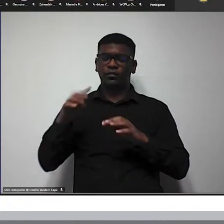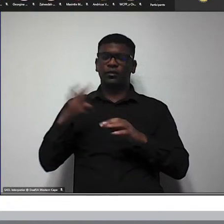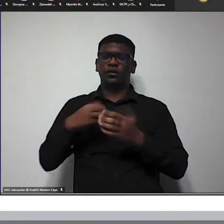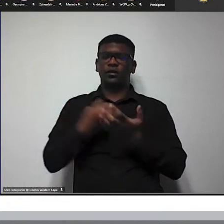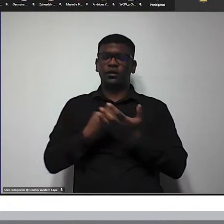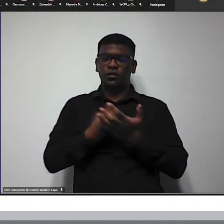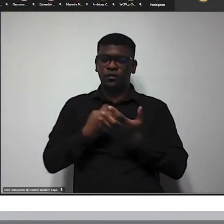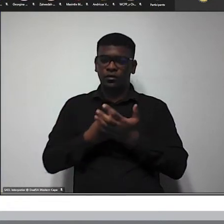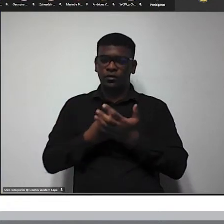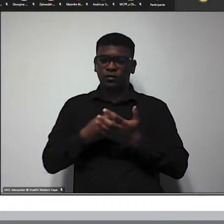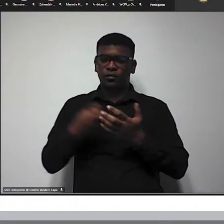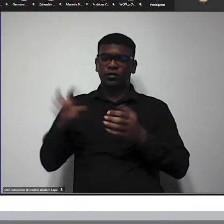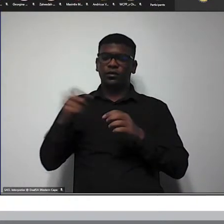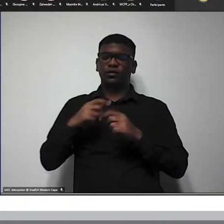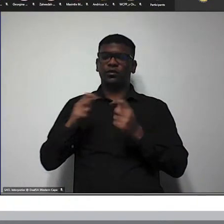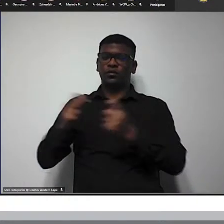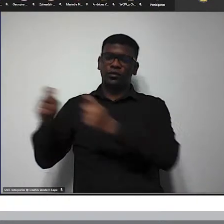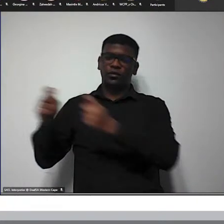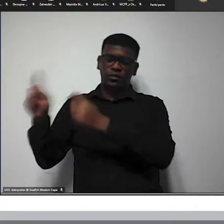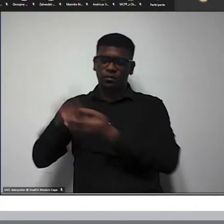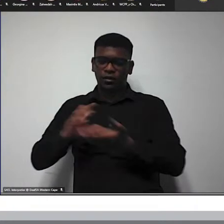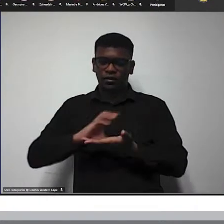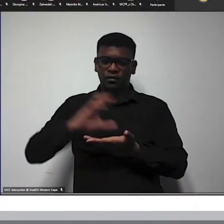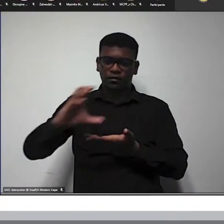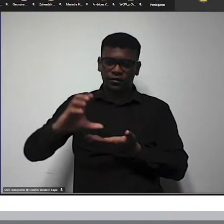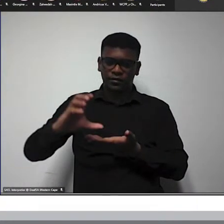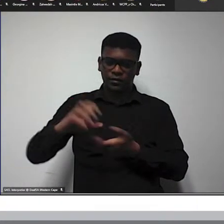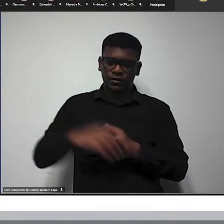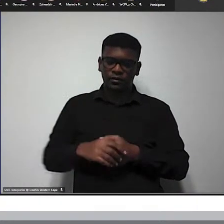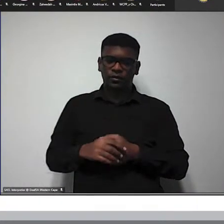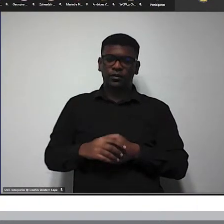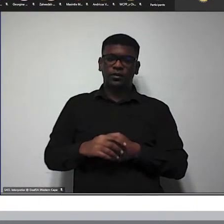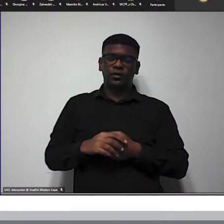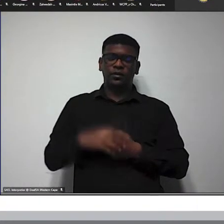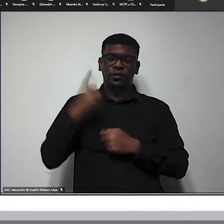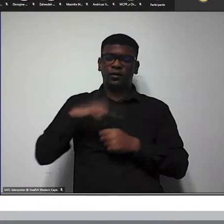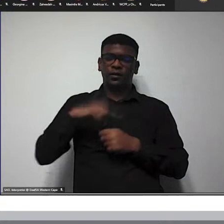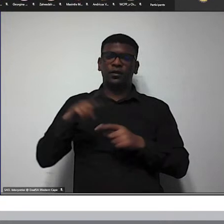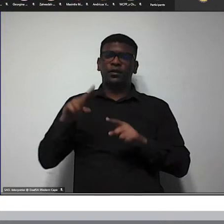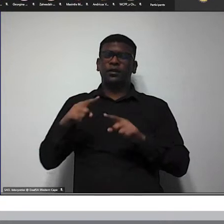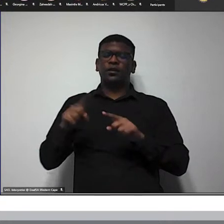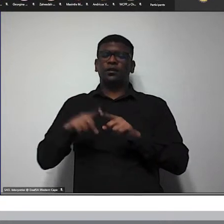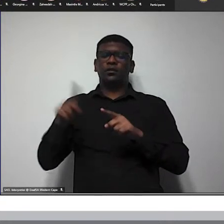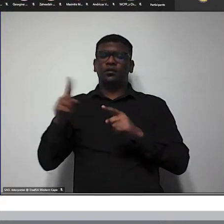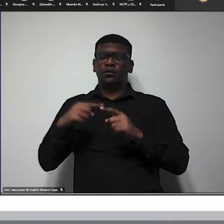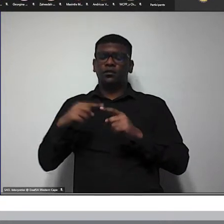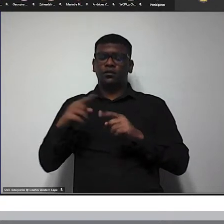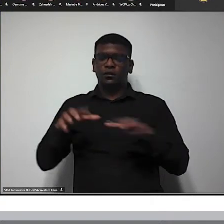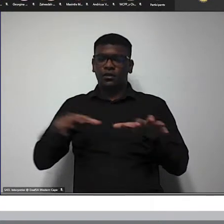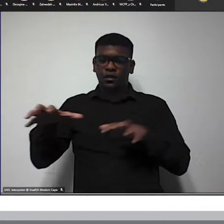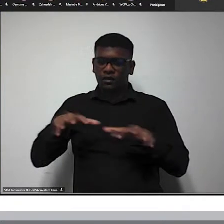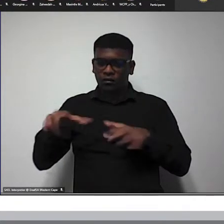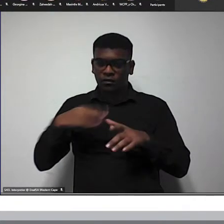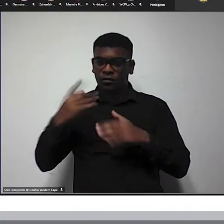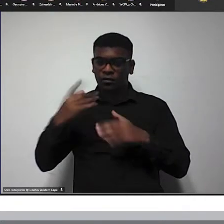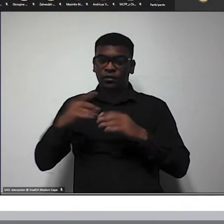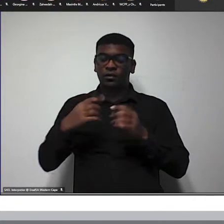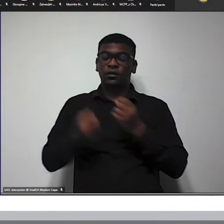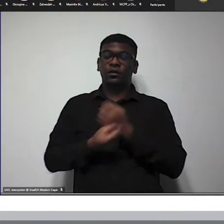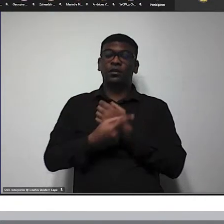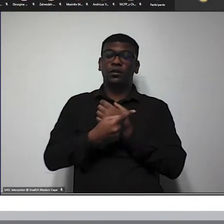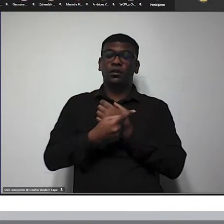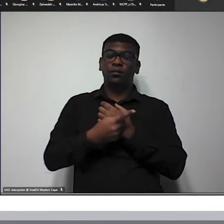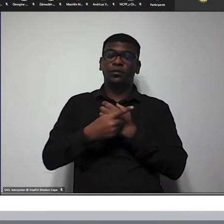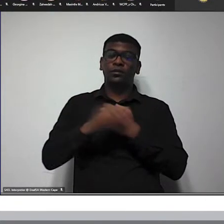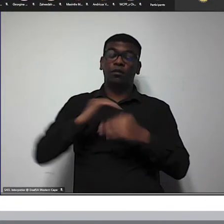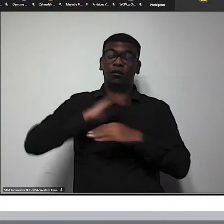in particular. And then, of course, the lobbying activity that'll happen post this is quite key with